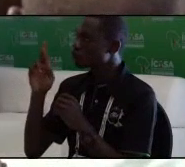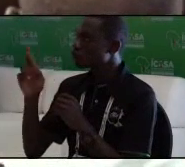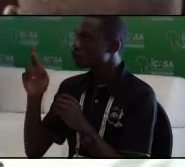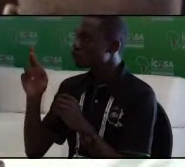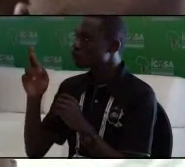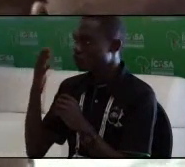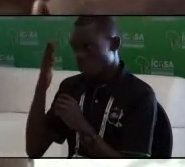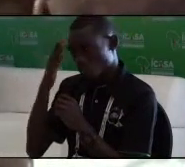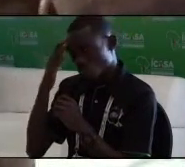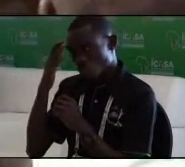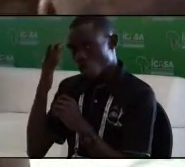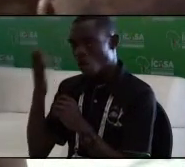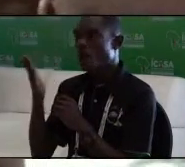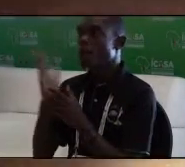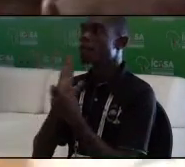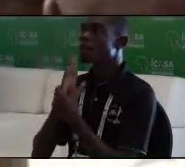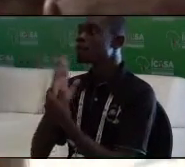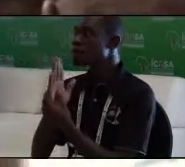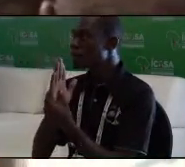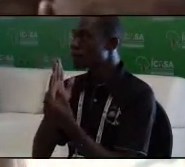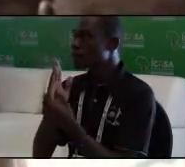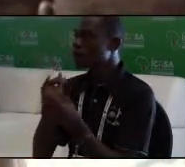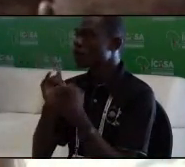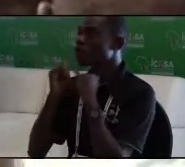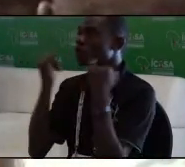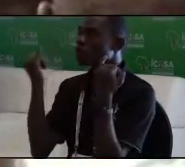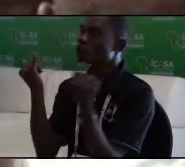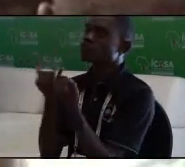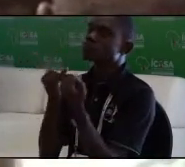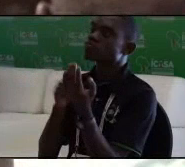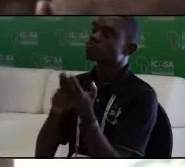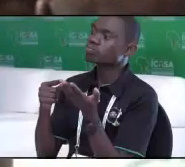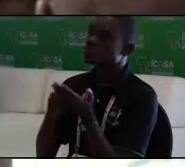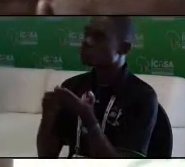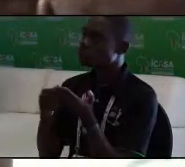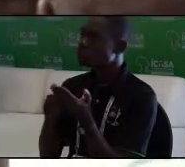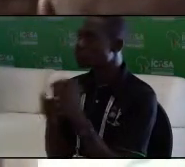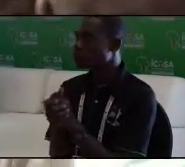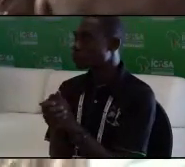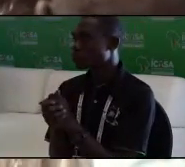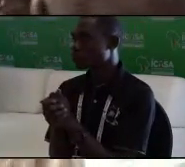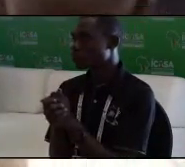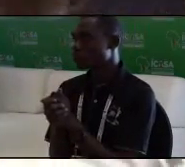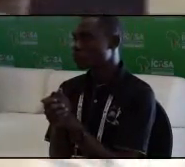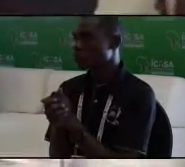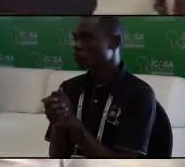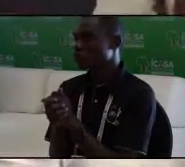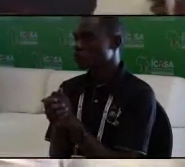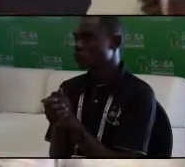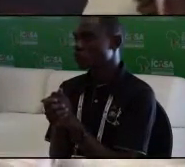Ogoni. He's the Program Director at Population Services International in Uganda. And